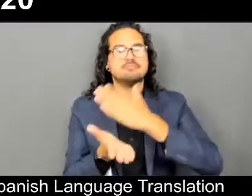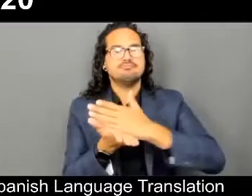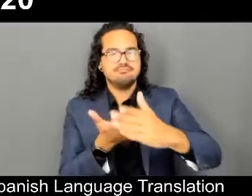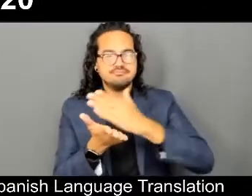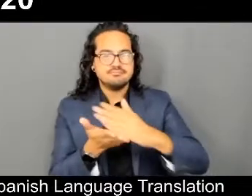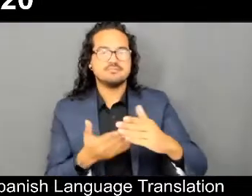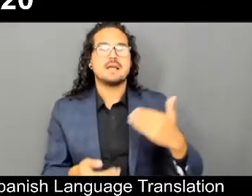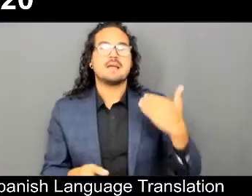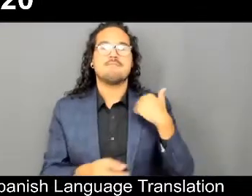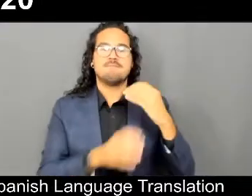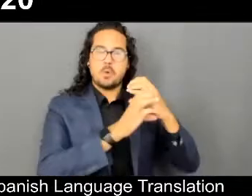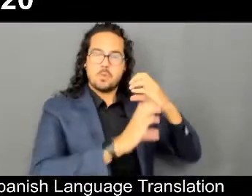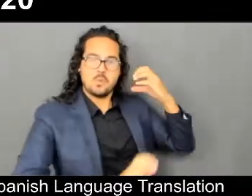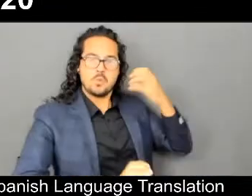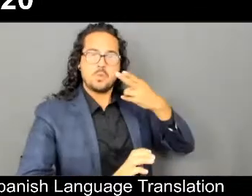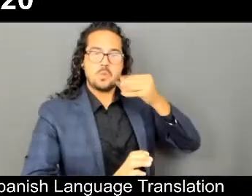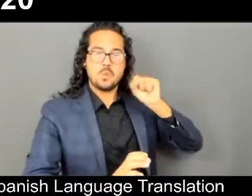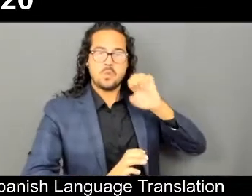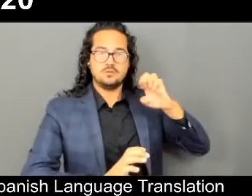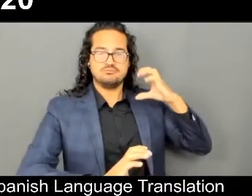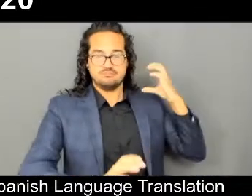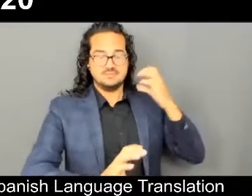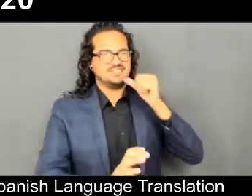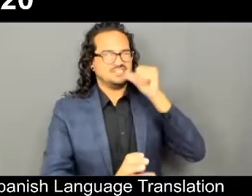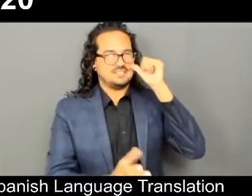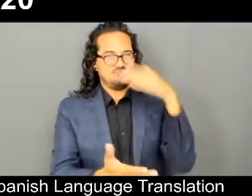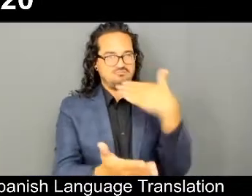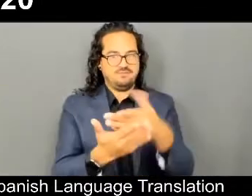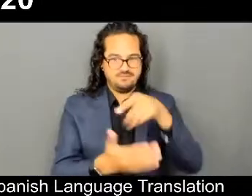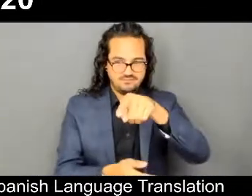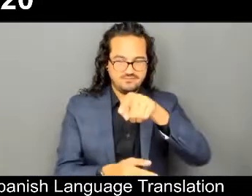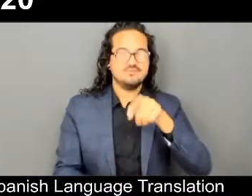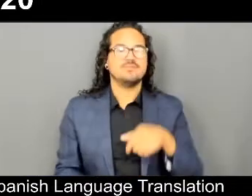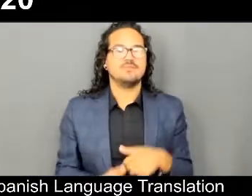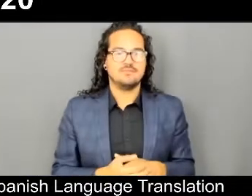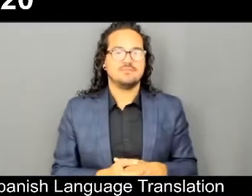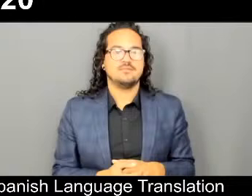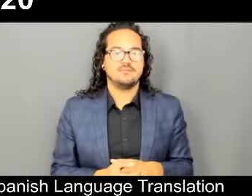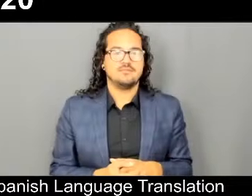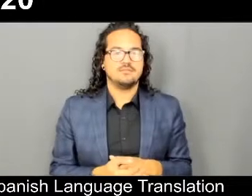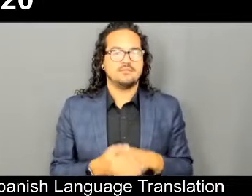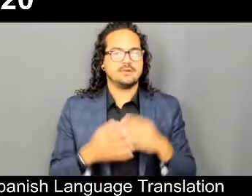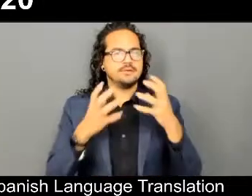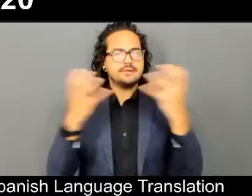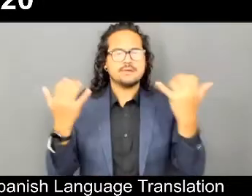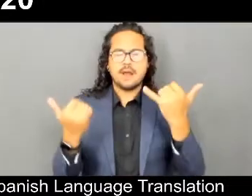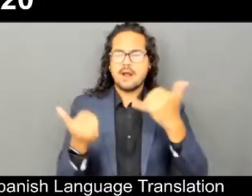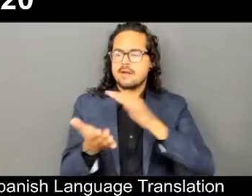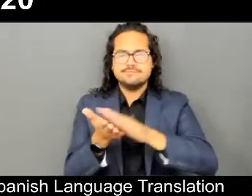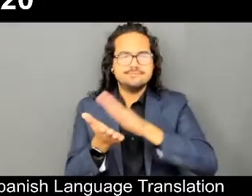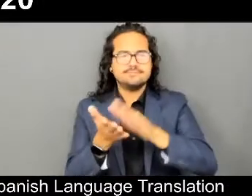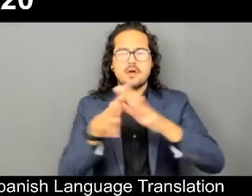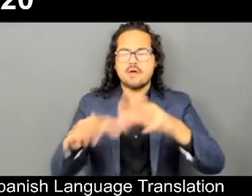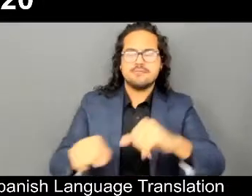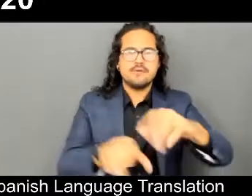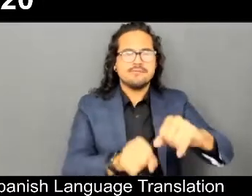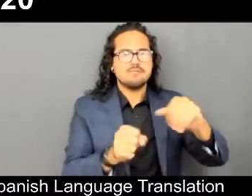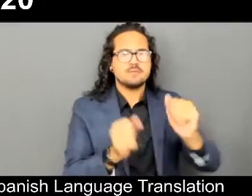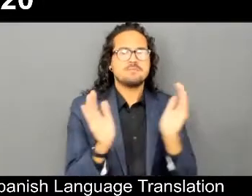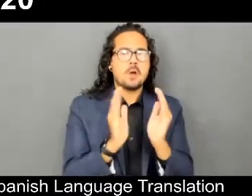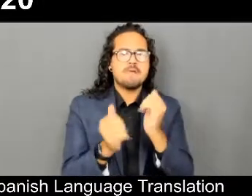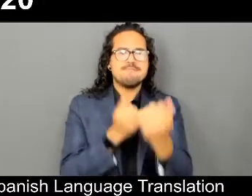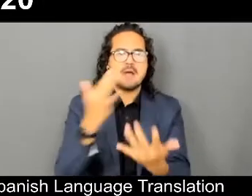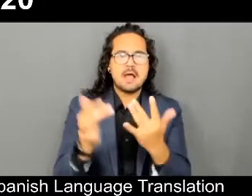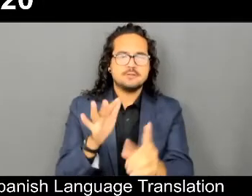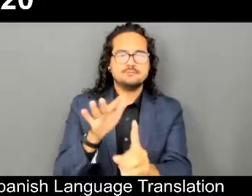we're starting to do a lot of good mop up in that area. And also we do have a couple places in there in some of that tall scrub that we may be